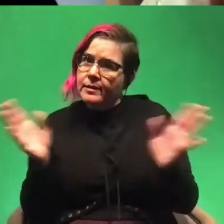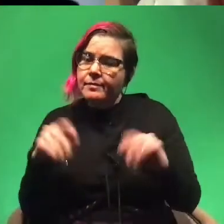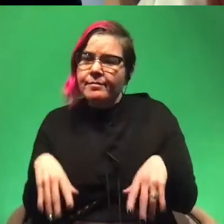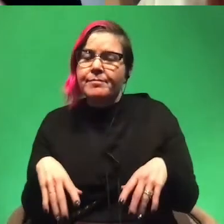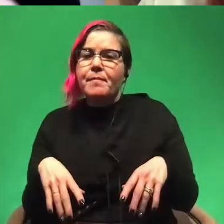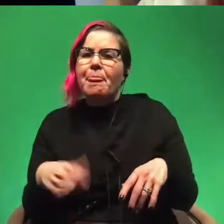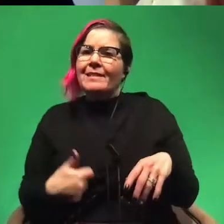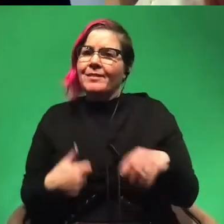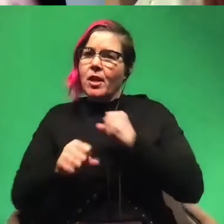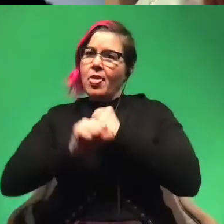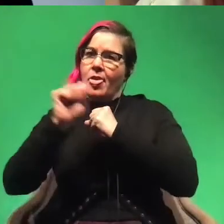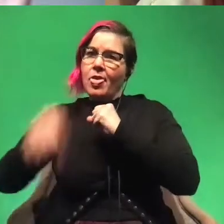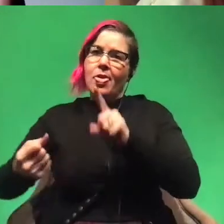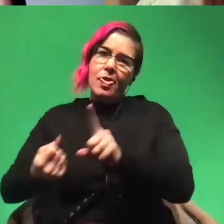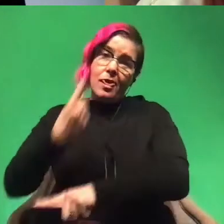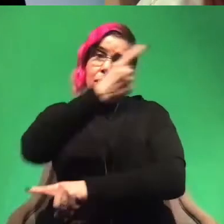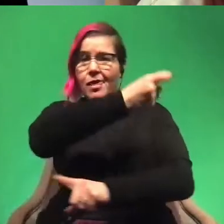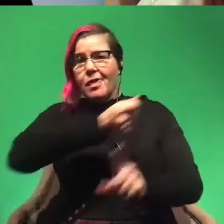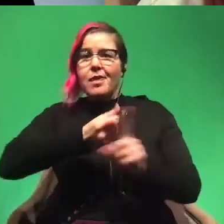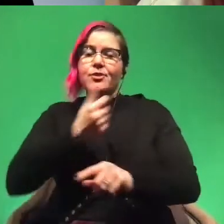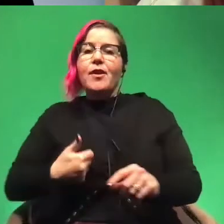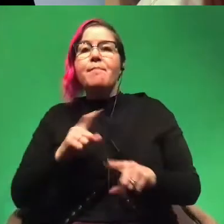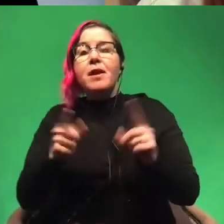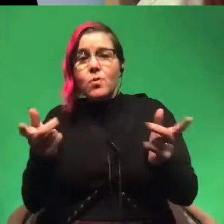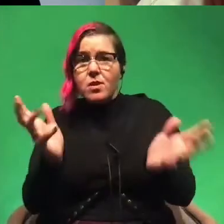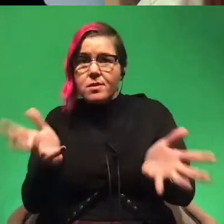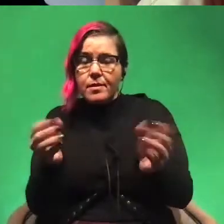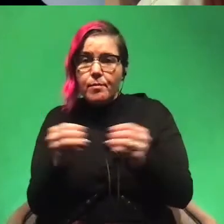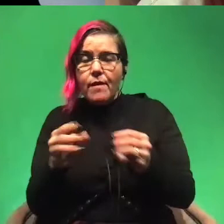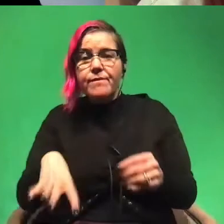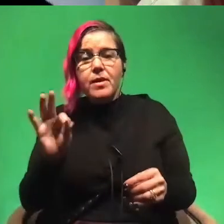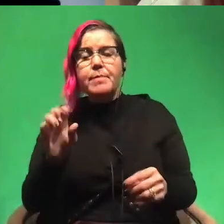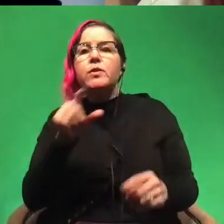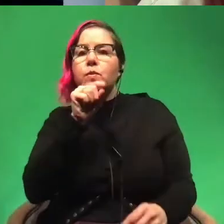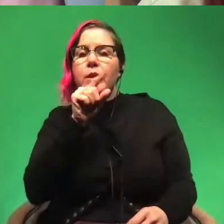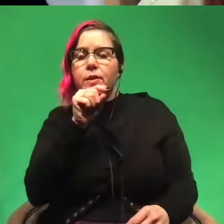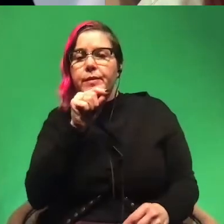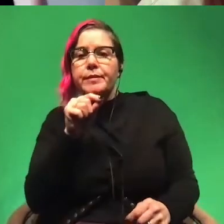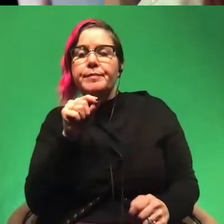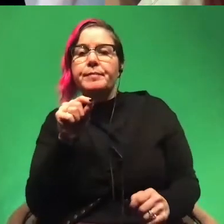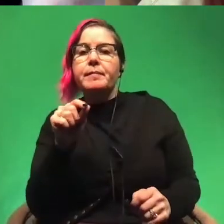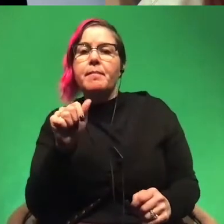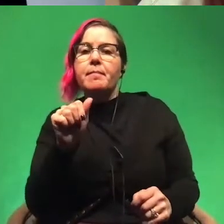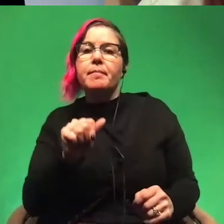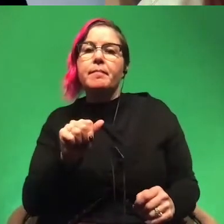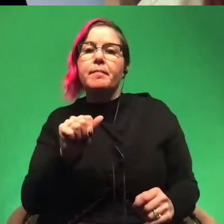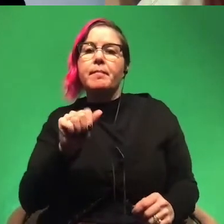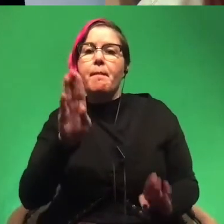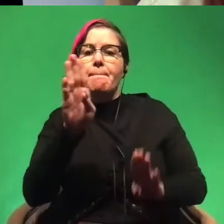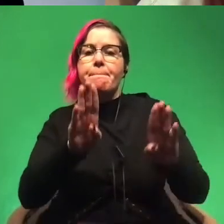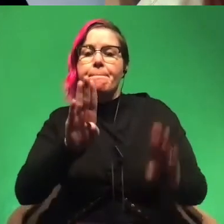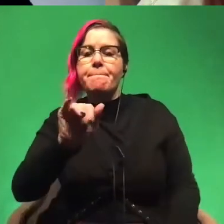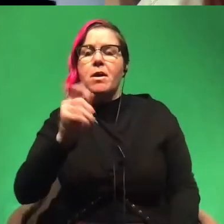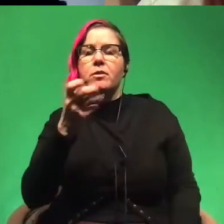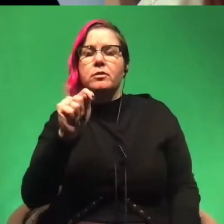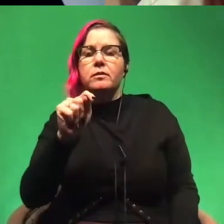I'm sorry I went off on a lot of tangents, but if you want to talk to me more about this, you can find me on Twitter. My handle is biologistimo,